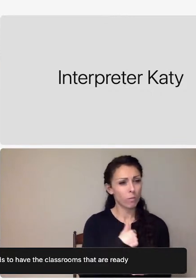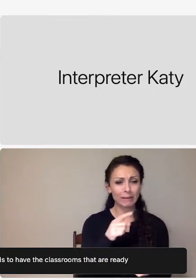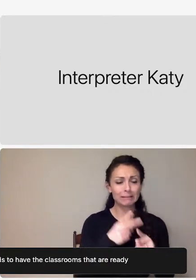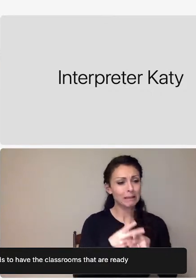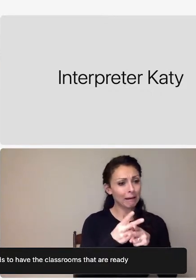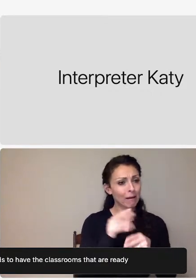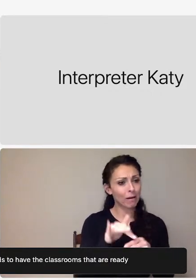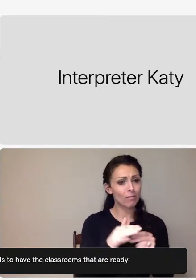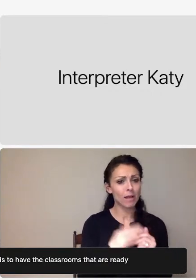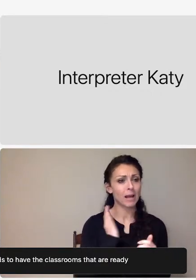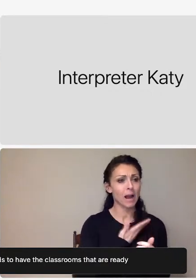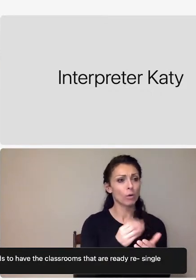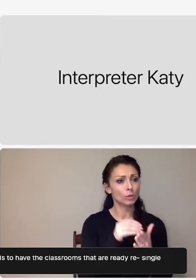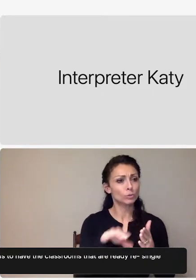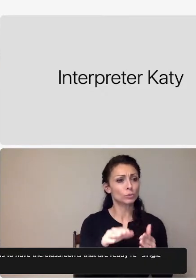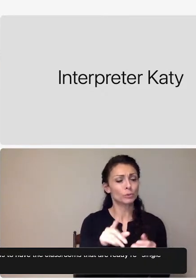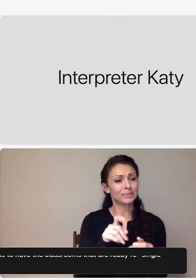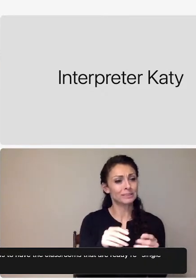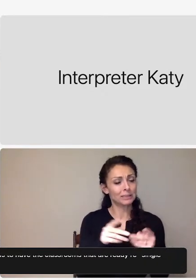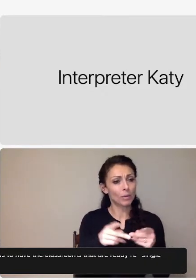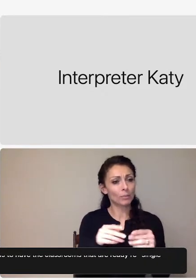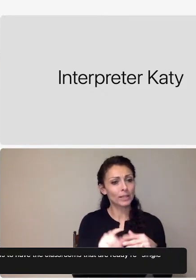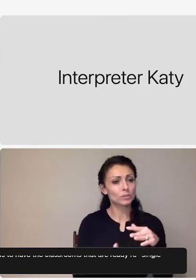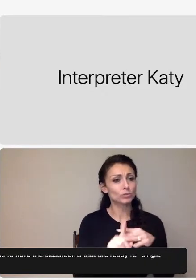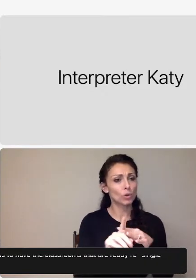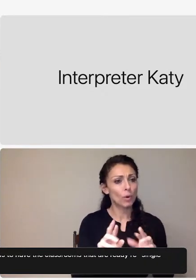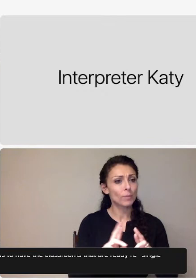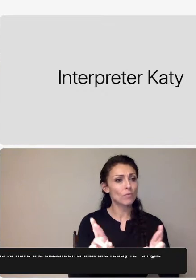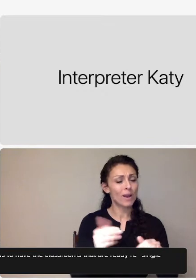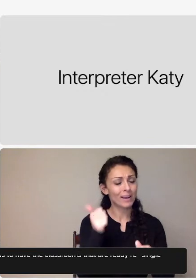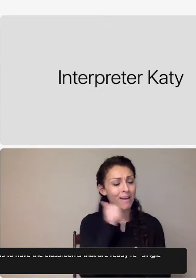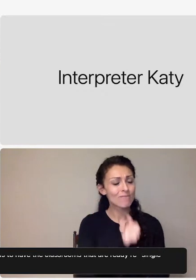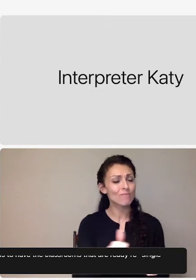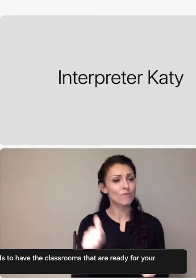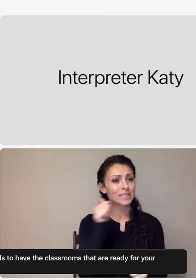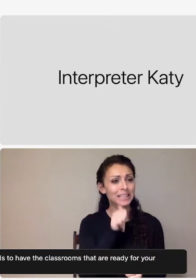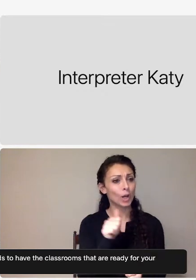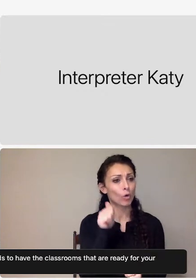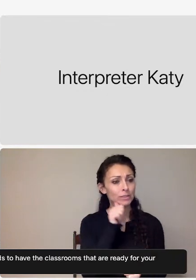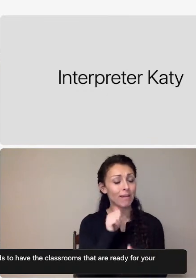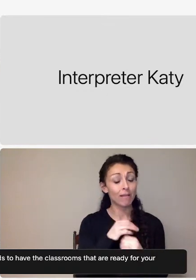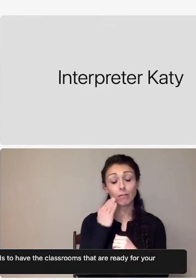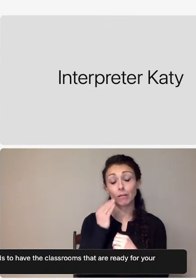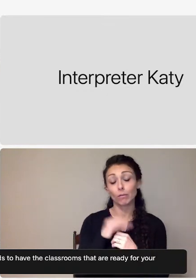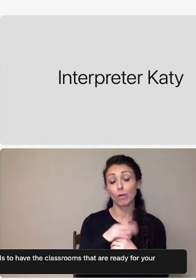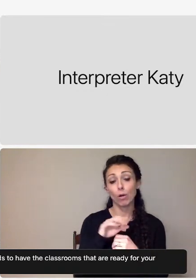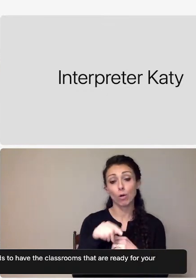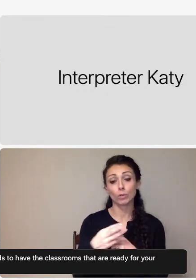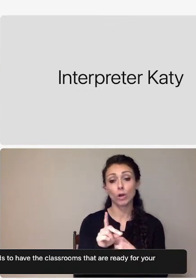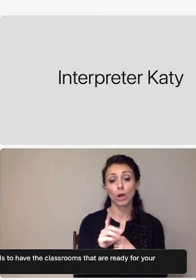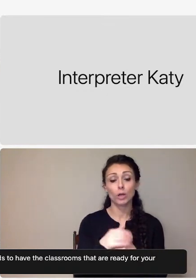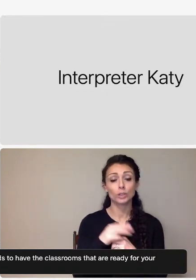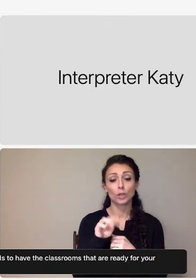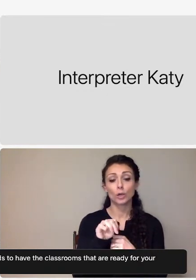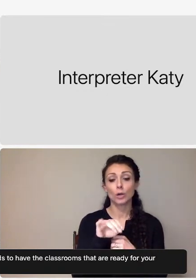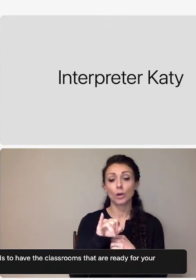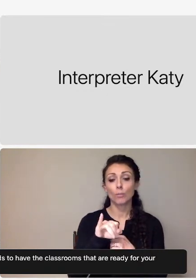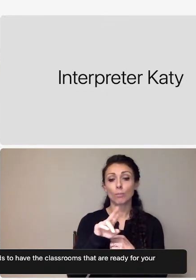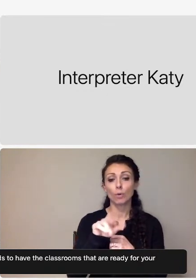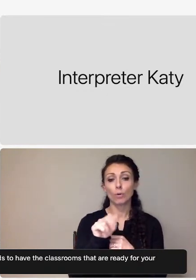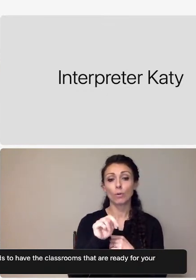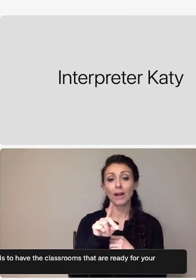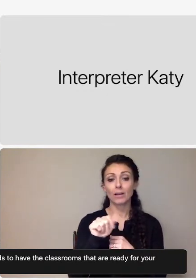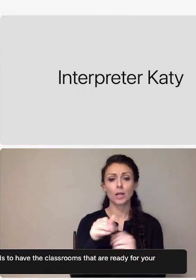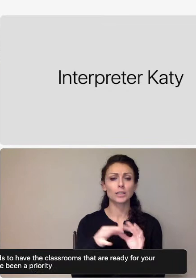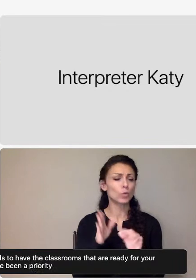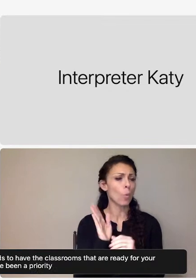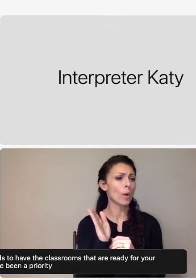day um and i know dr miranda says this is going to be a priority it should have been a priority all